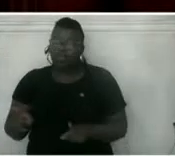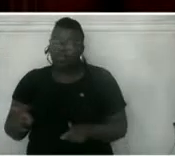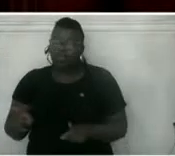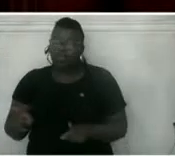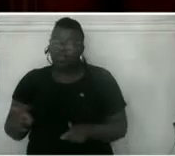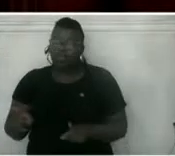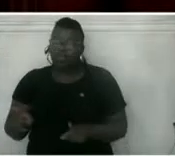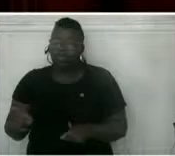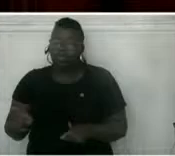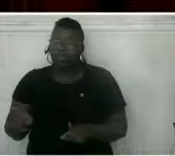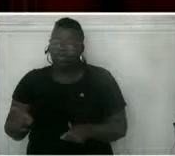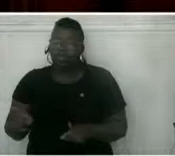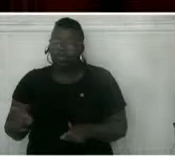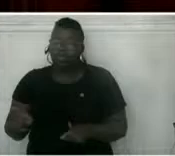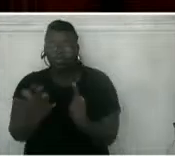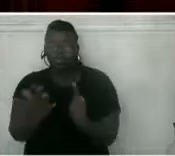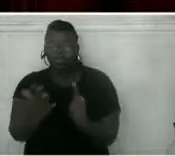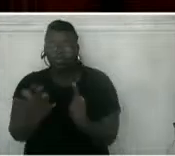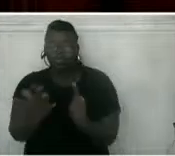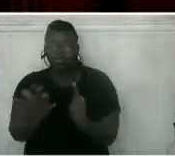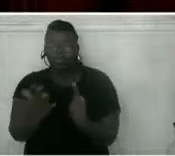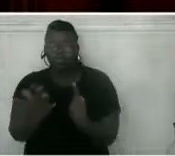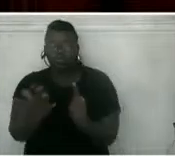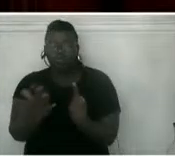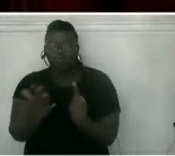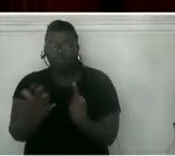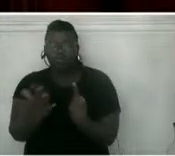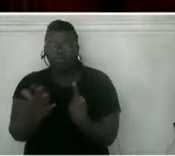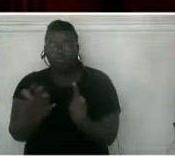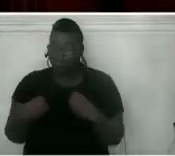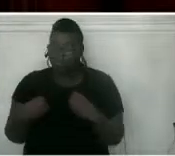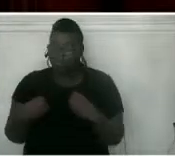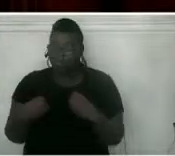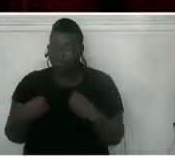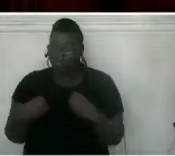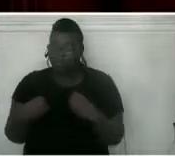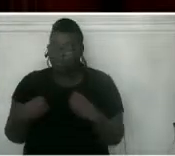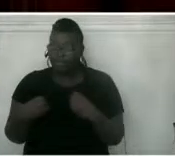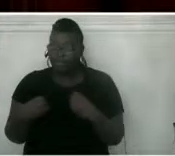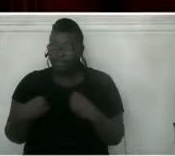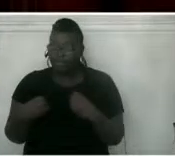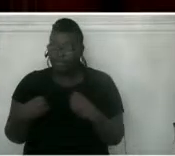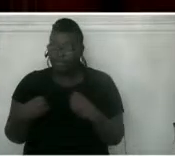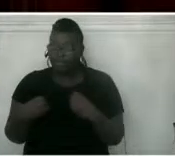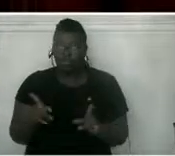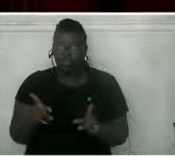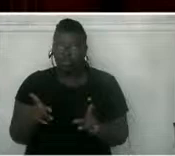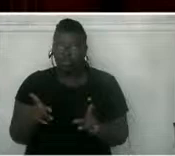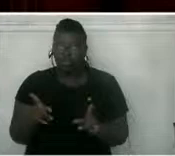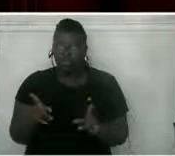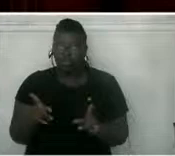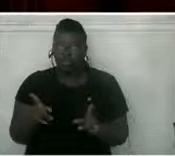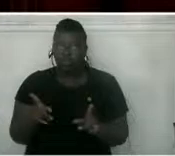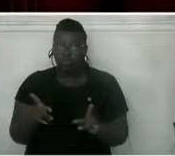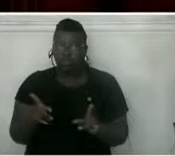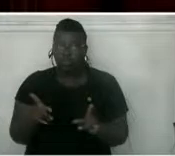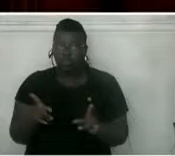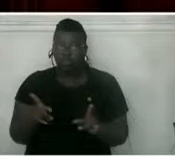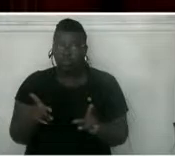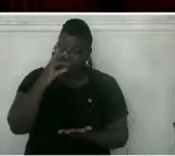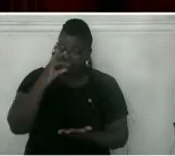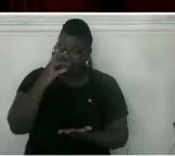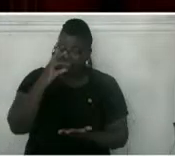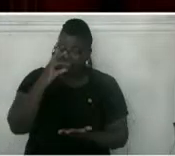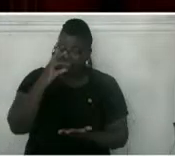undue threat or any form of victimization. The framework also prescribes that recommendations